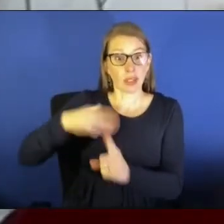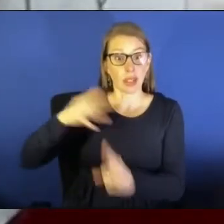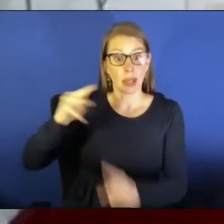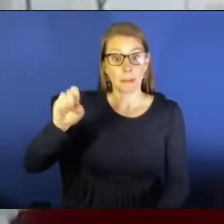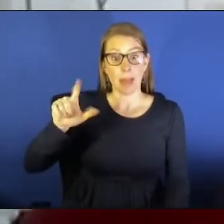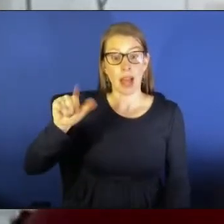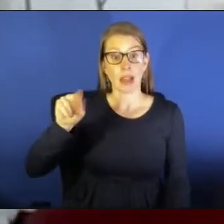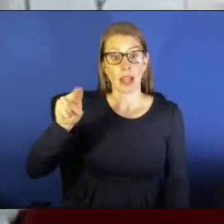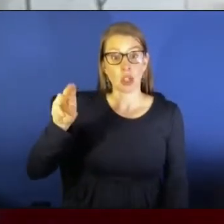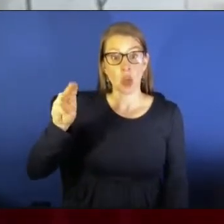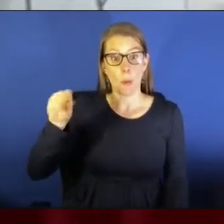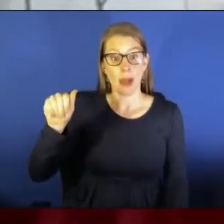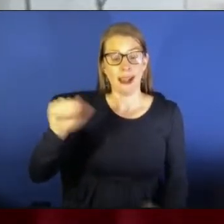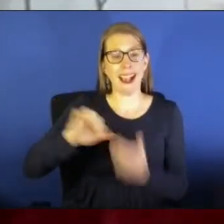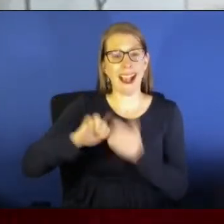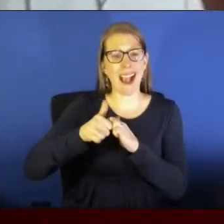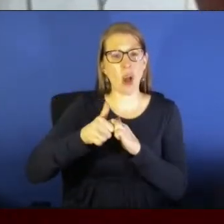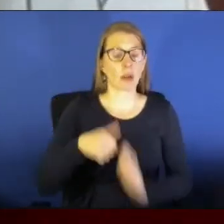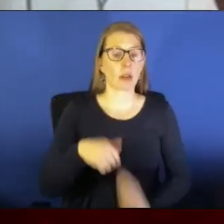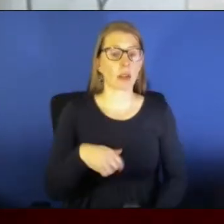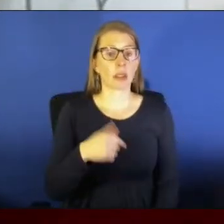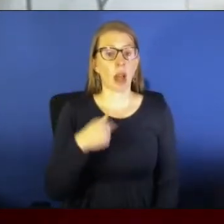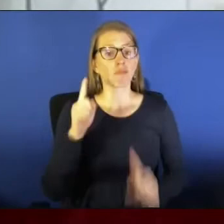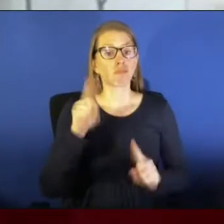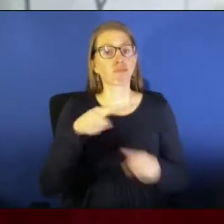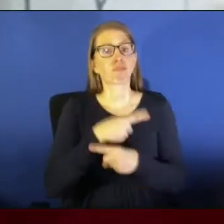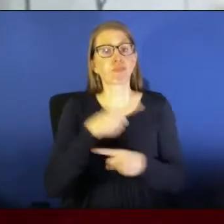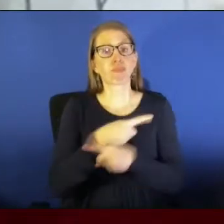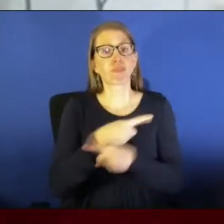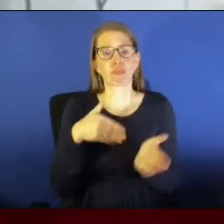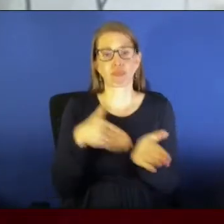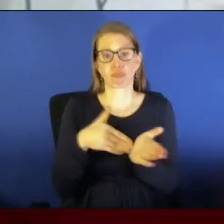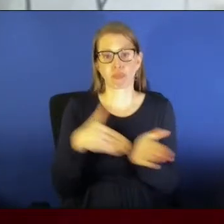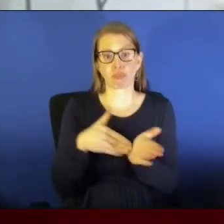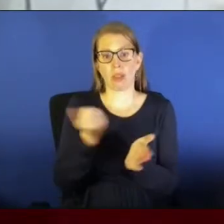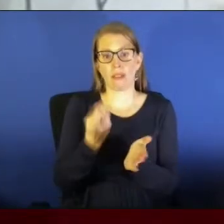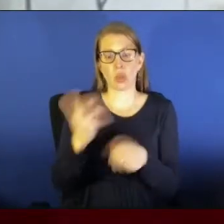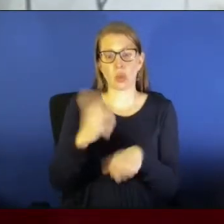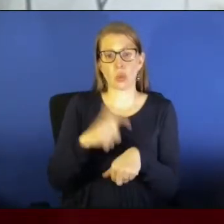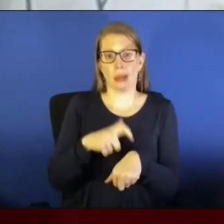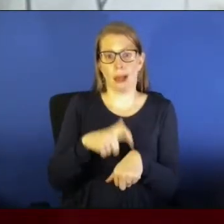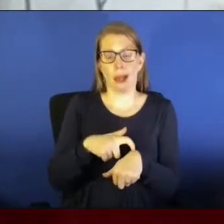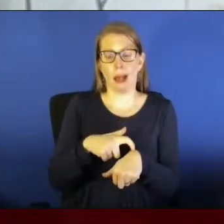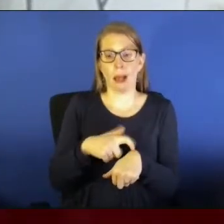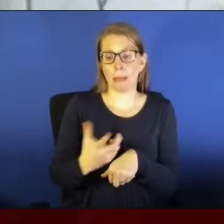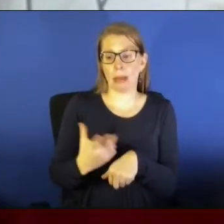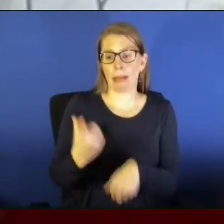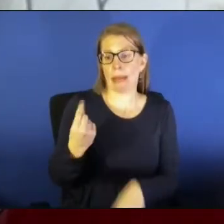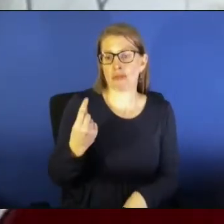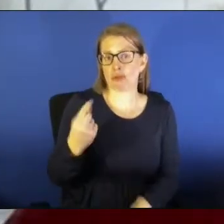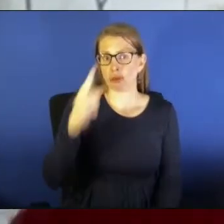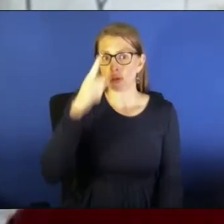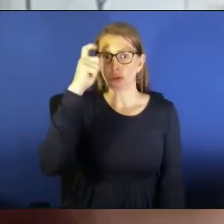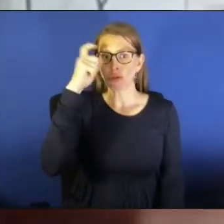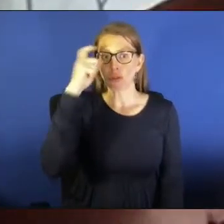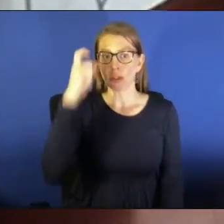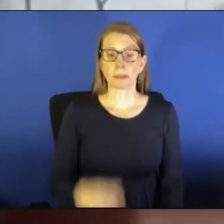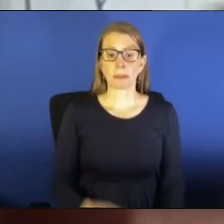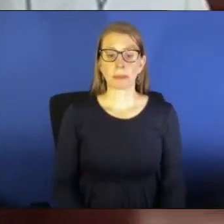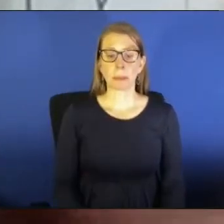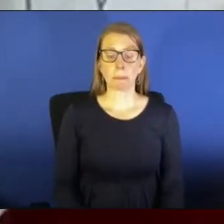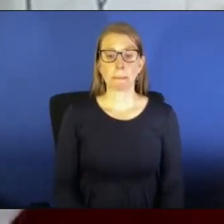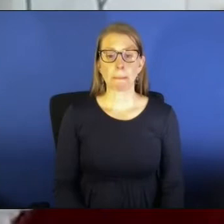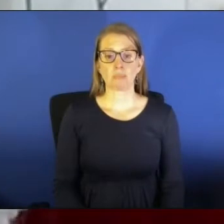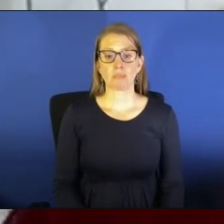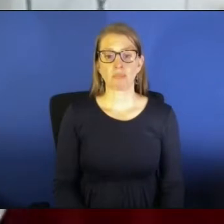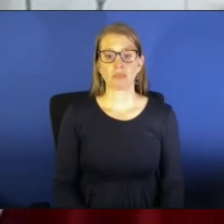Well, I went to my regular doctor a couple times last summer, and I had this